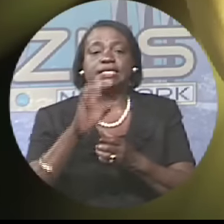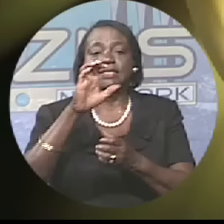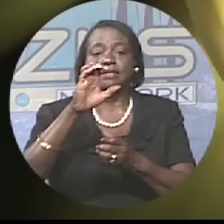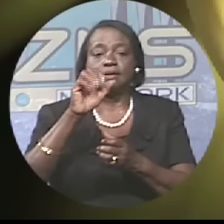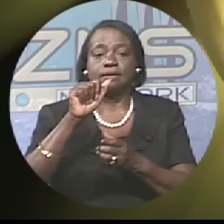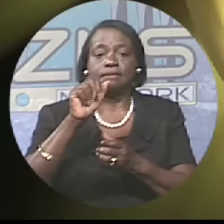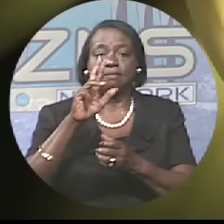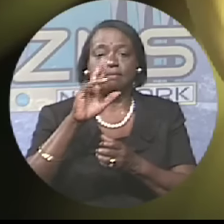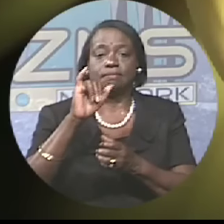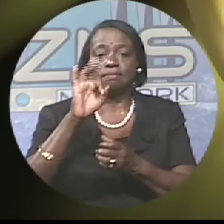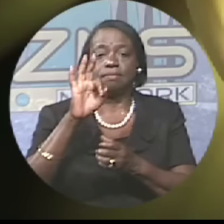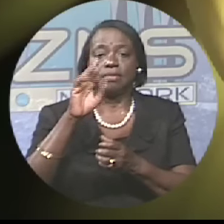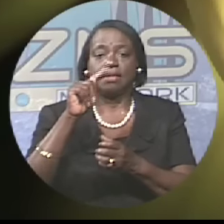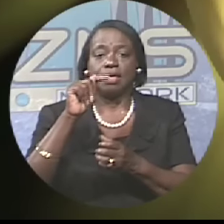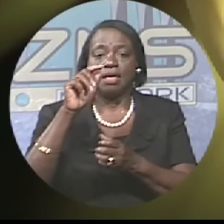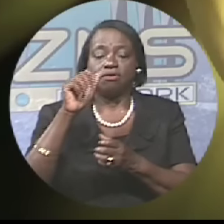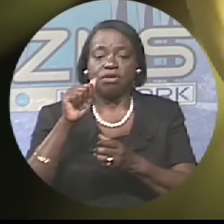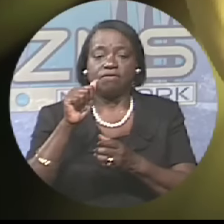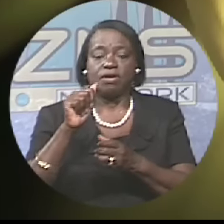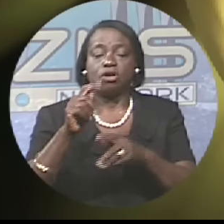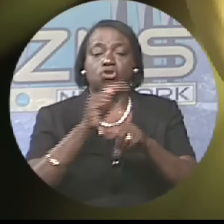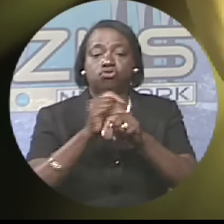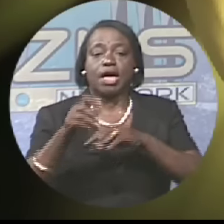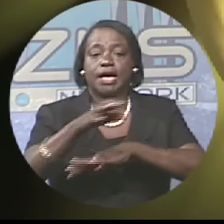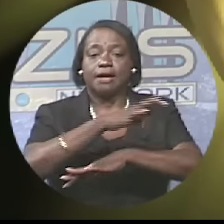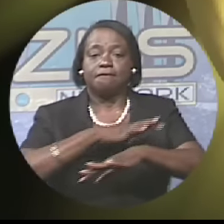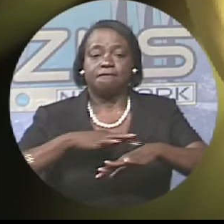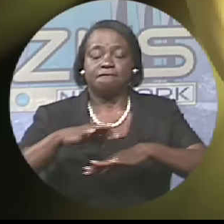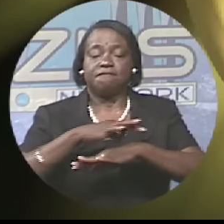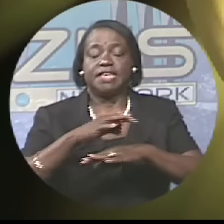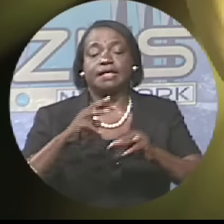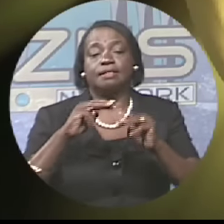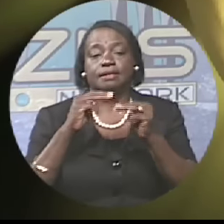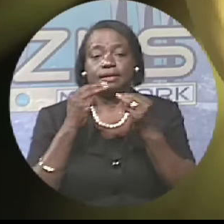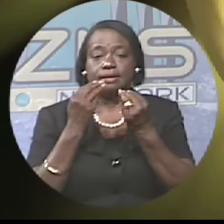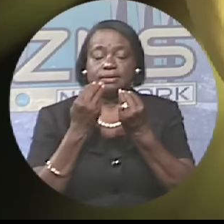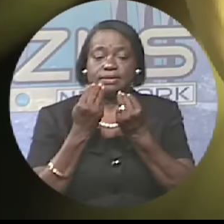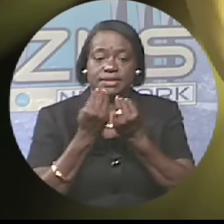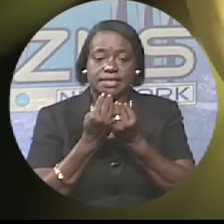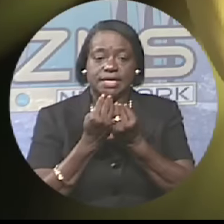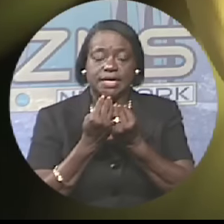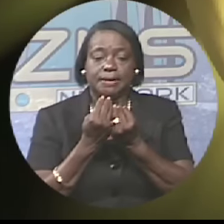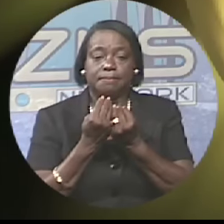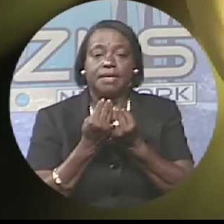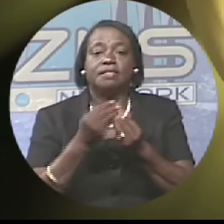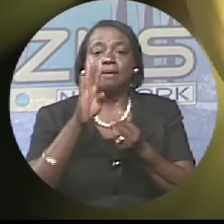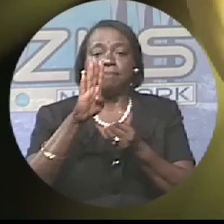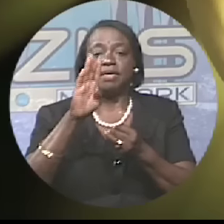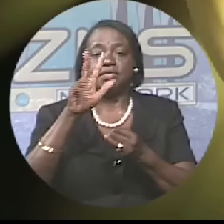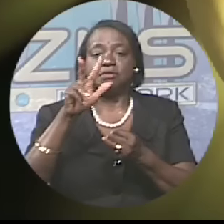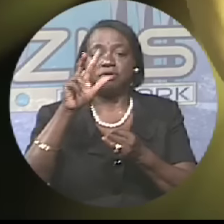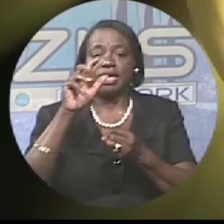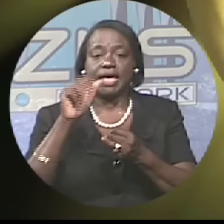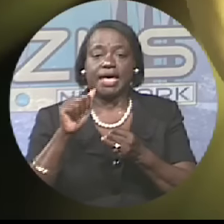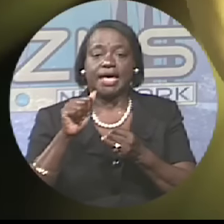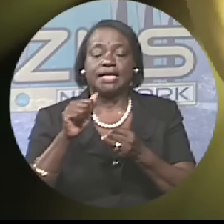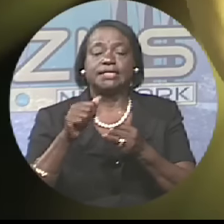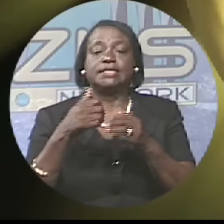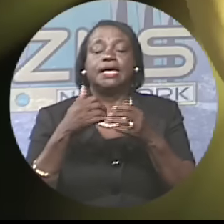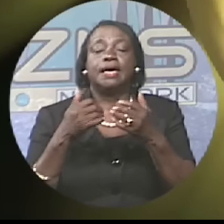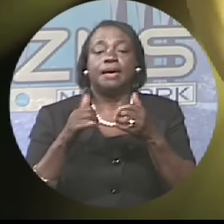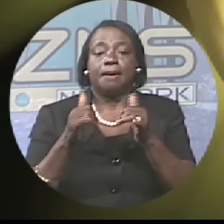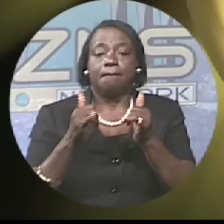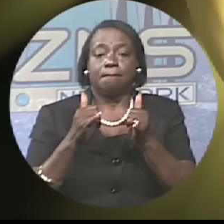After a disappointing 2014 run, the B3As put in place some stringent qualification times to improve the level and cut down on the number of people who